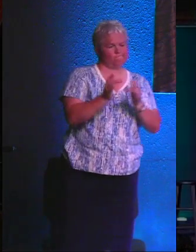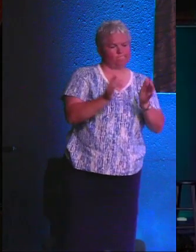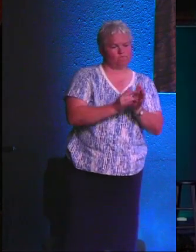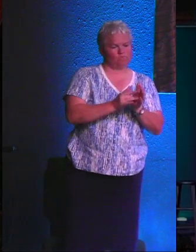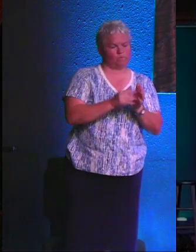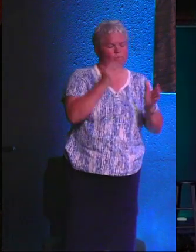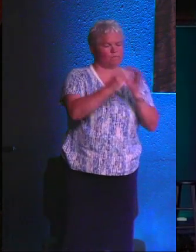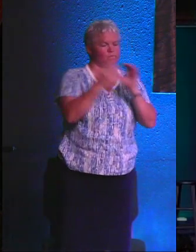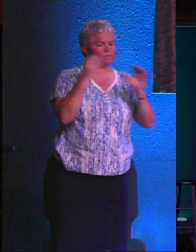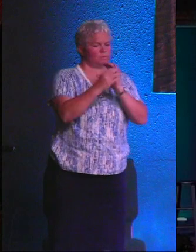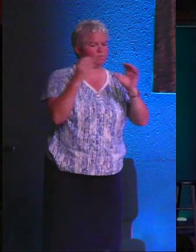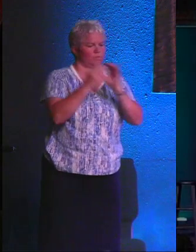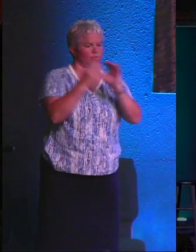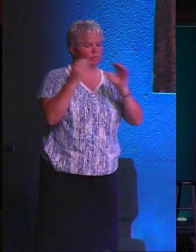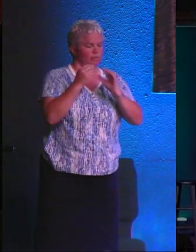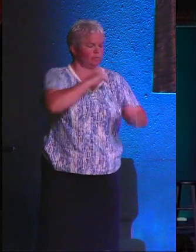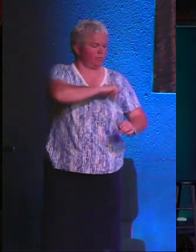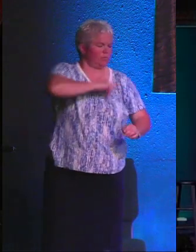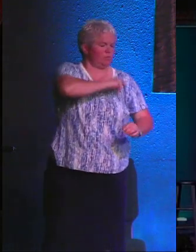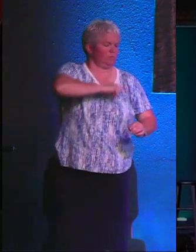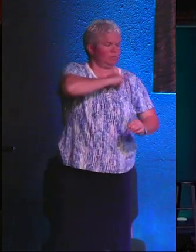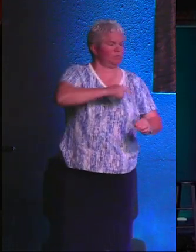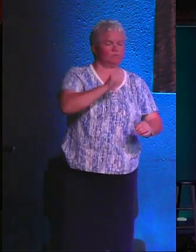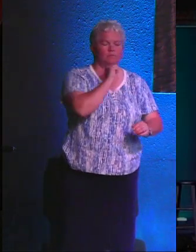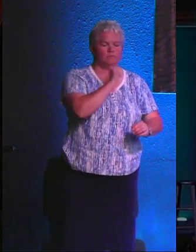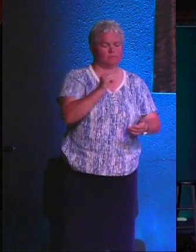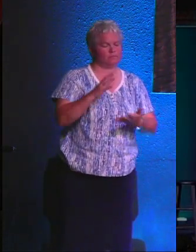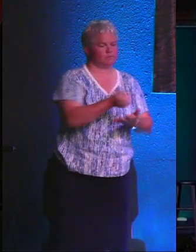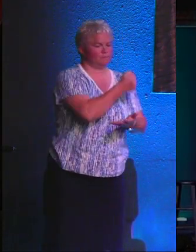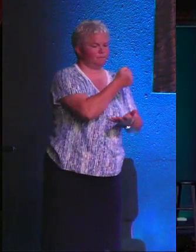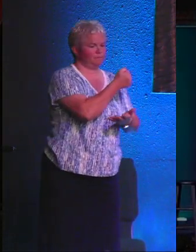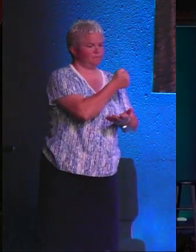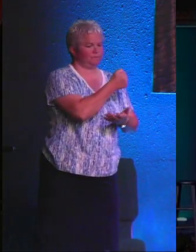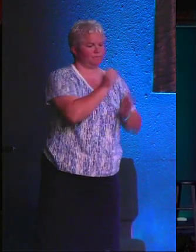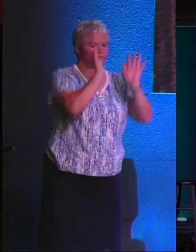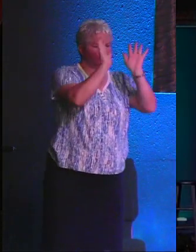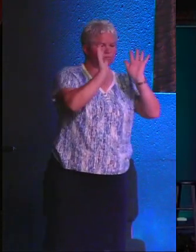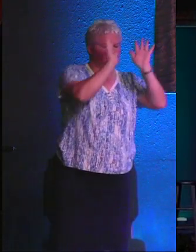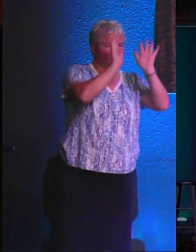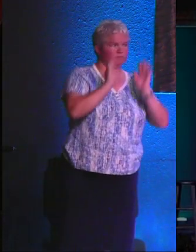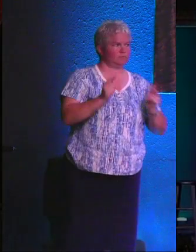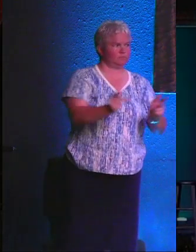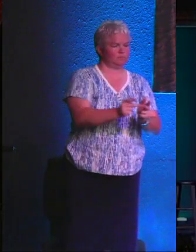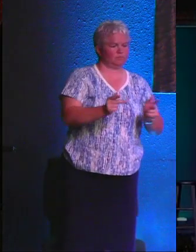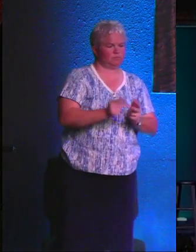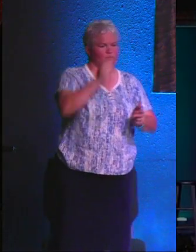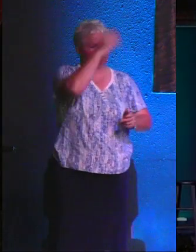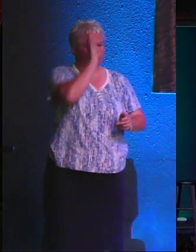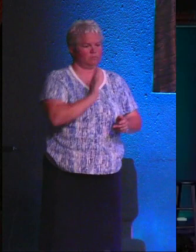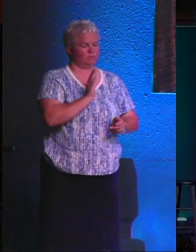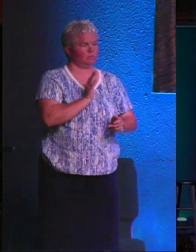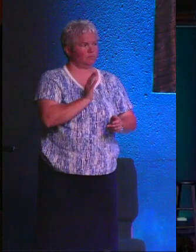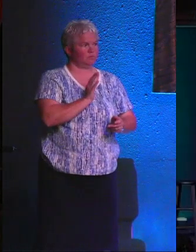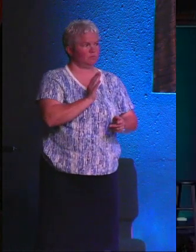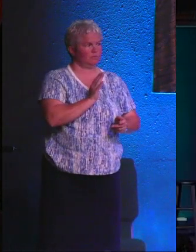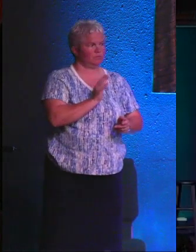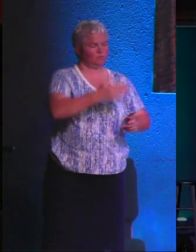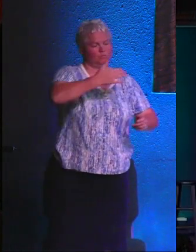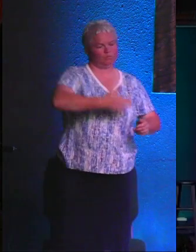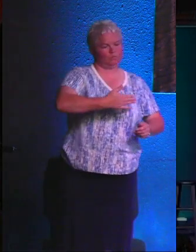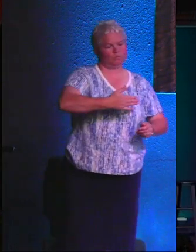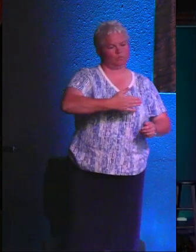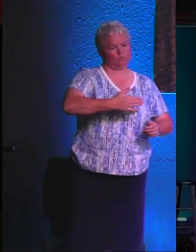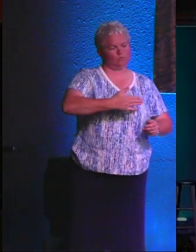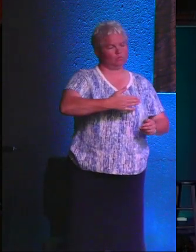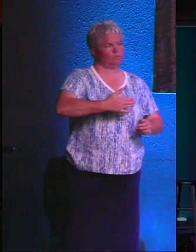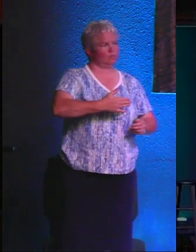Jesus in the conversation. Please don't miss out on that great opportunity that God is placing in front of you, and